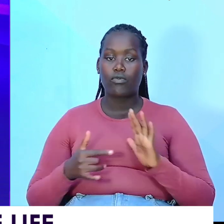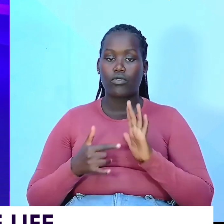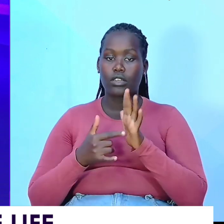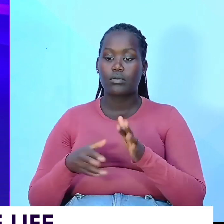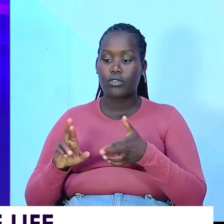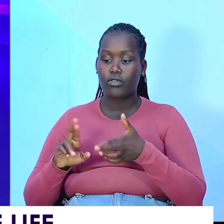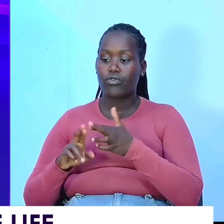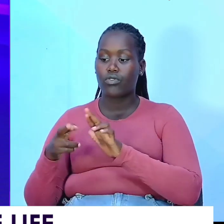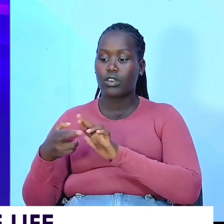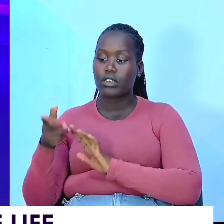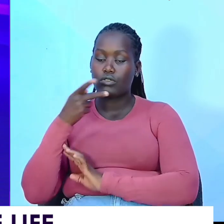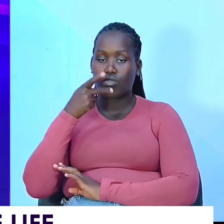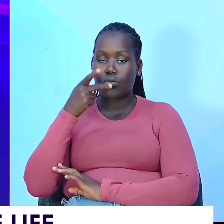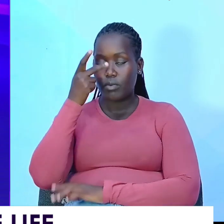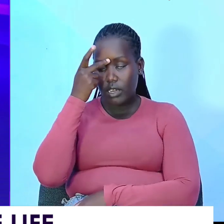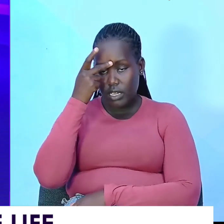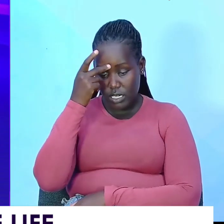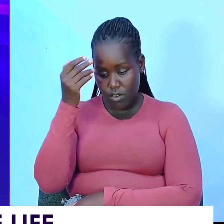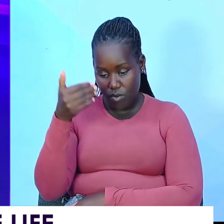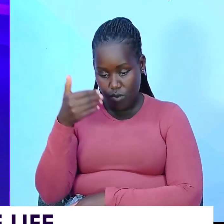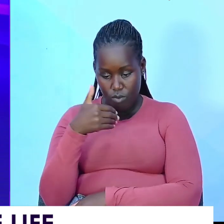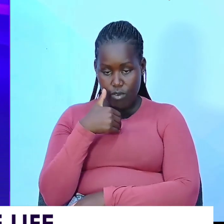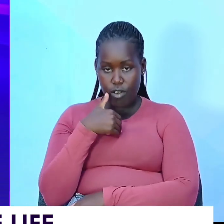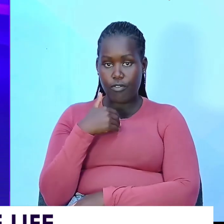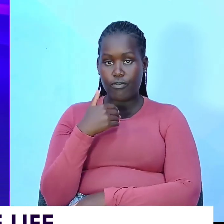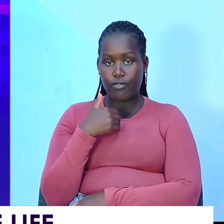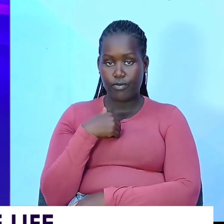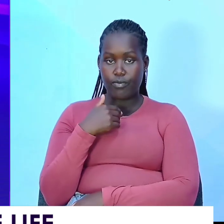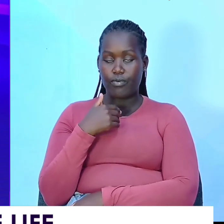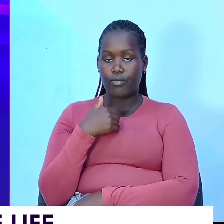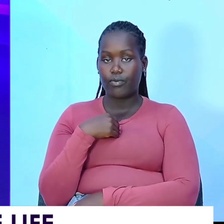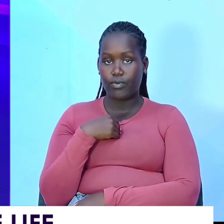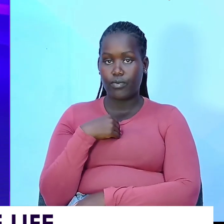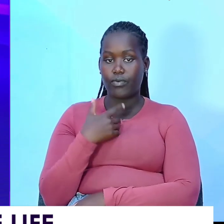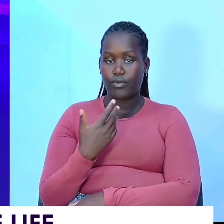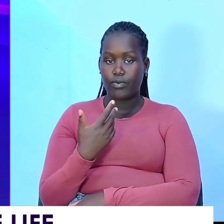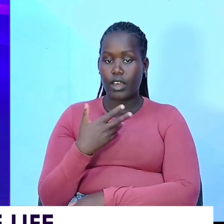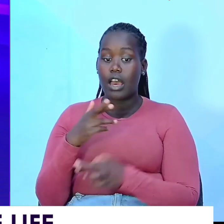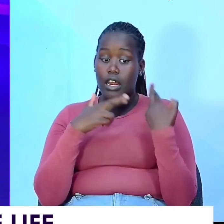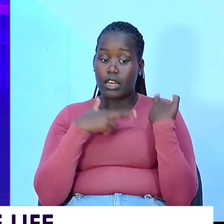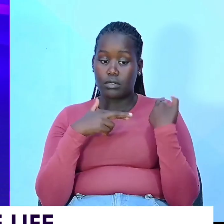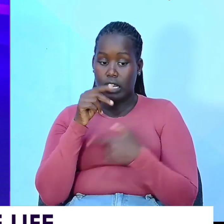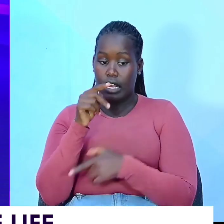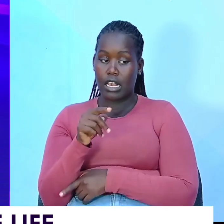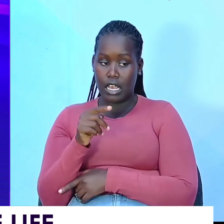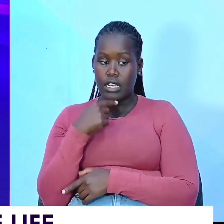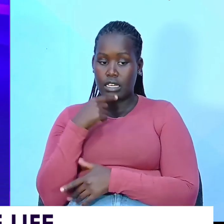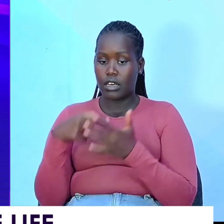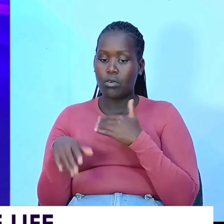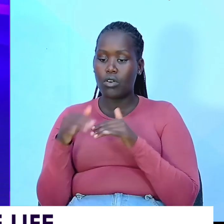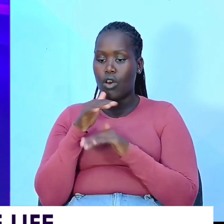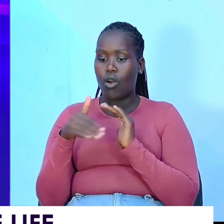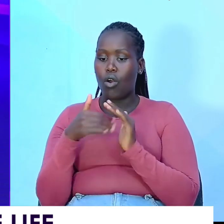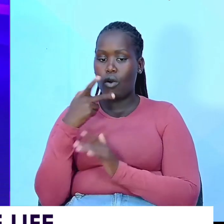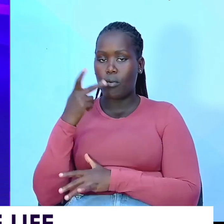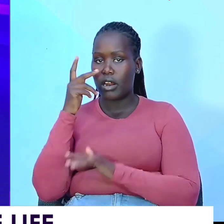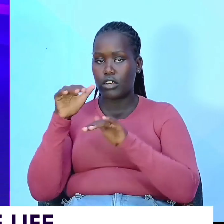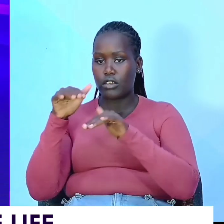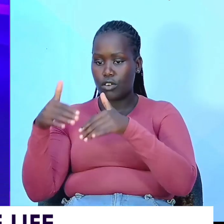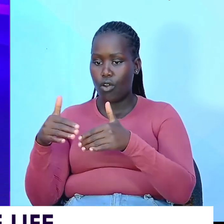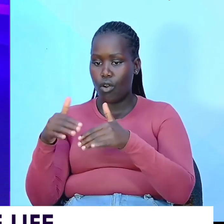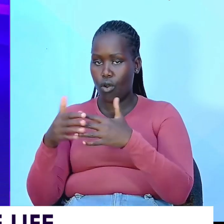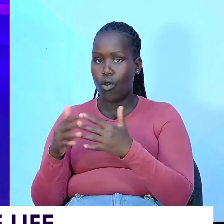in parenting, may have a hand in this. We are not saying that all parents or all children that are